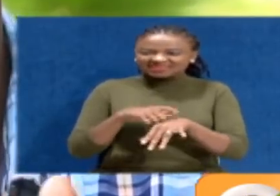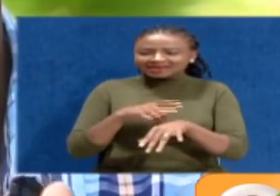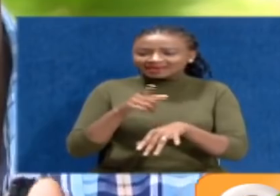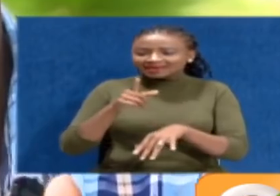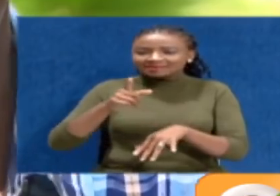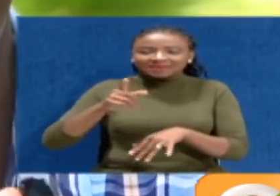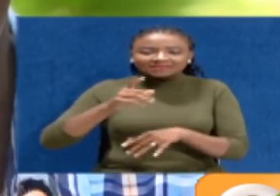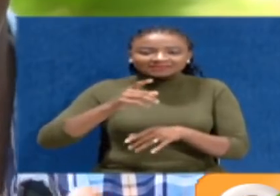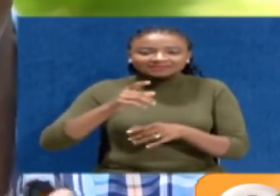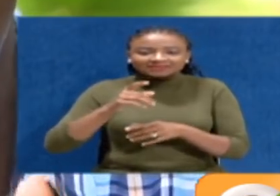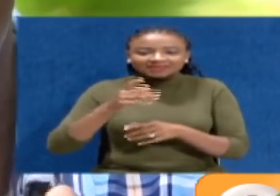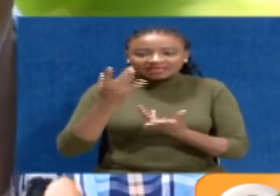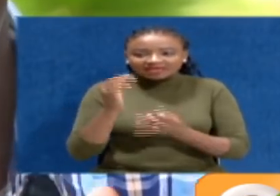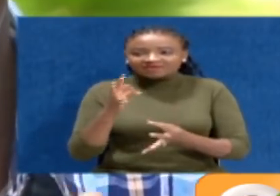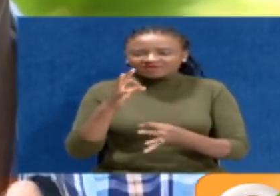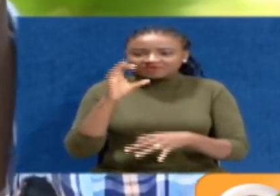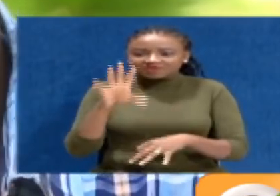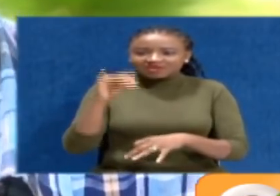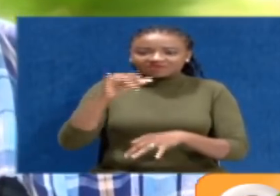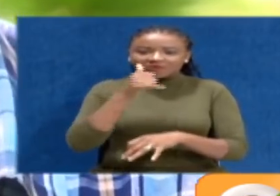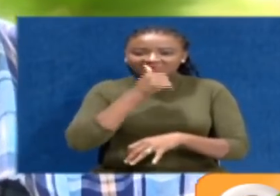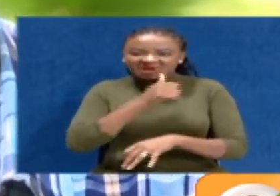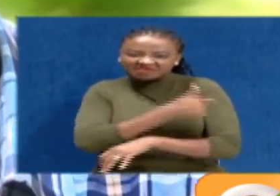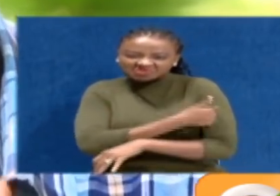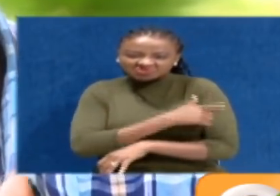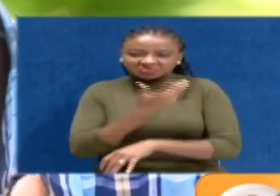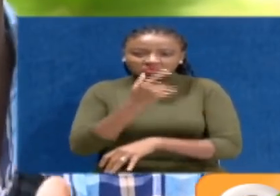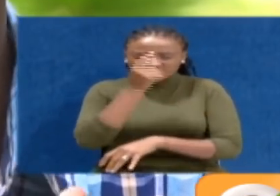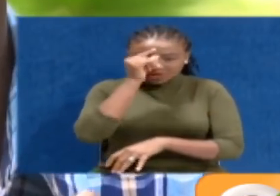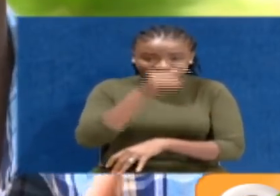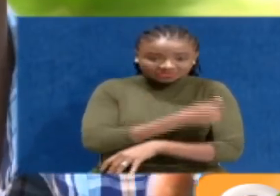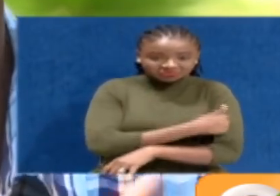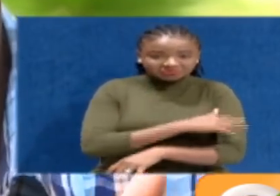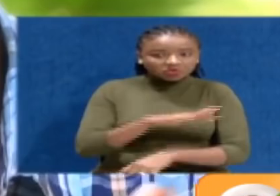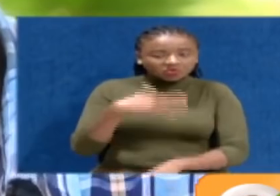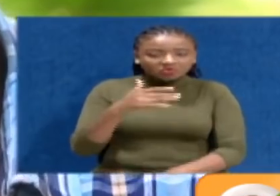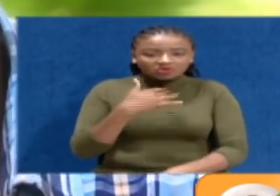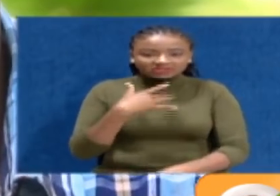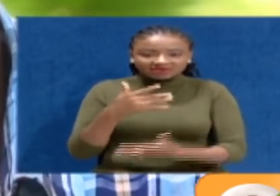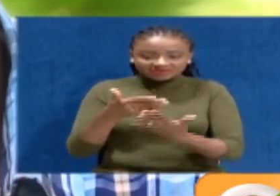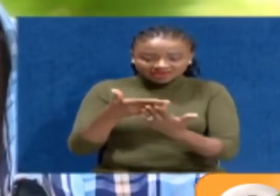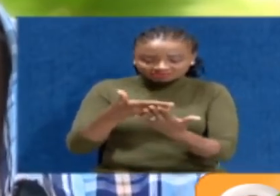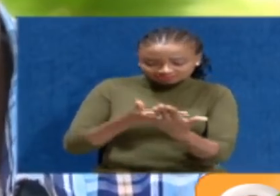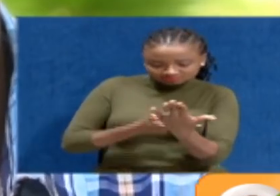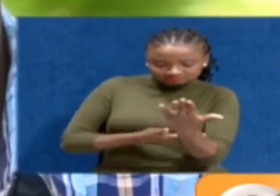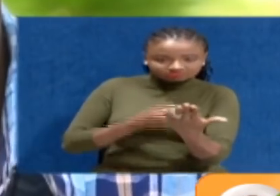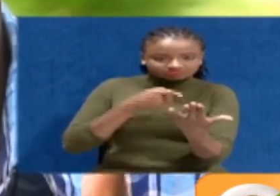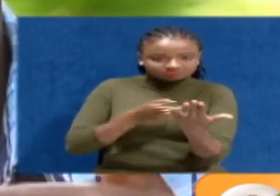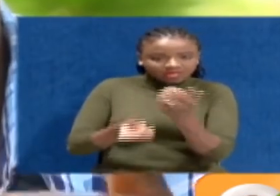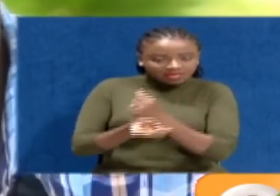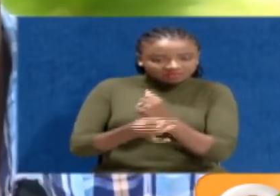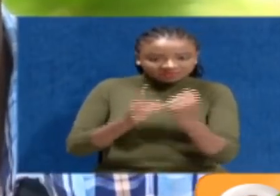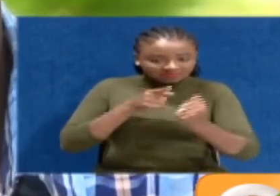direct from facilities like private hospital or government hospitals, because there is always a discharge summary telling them